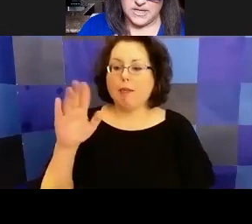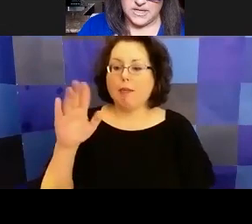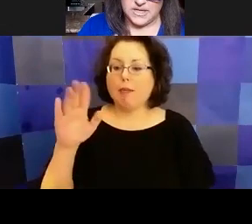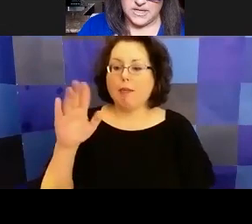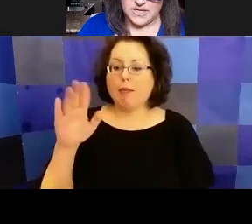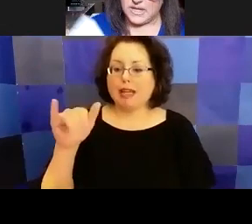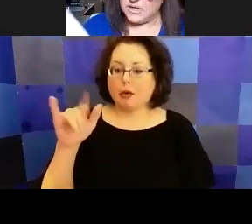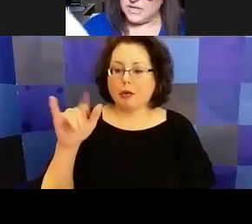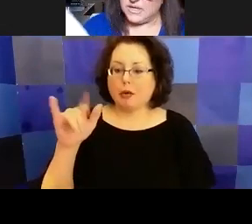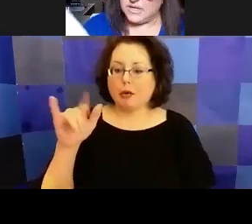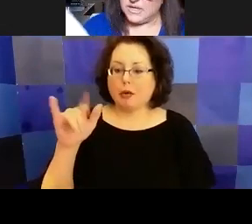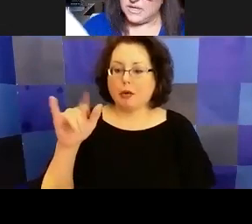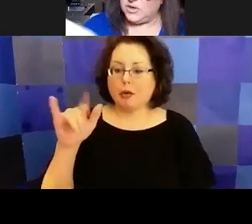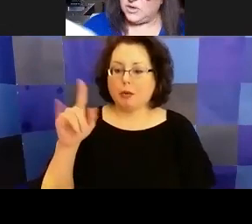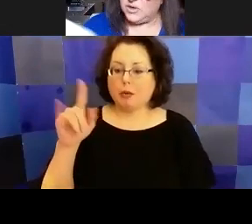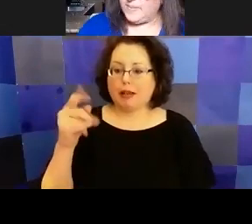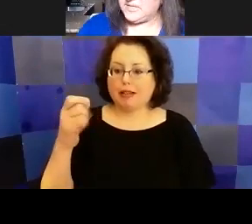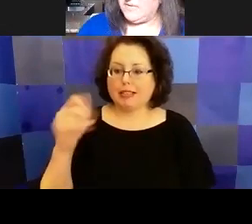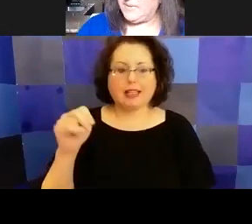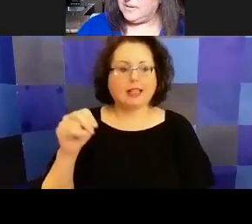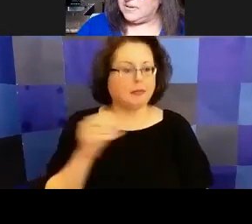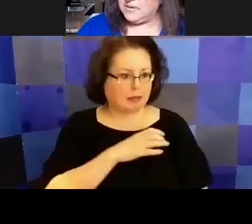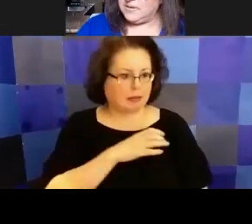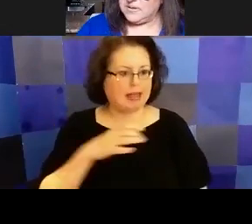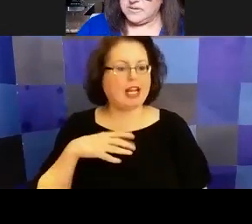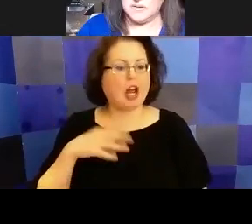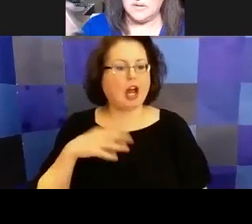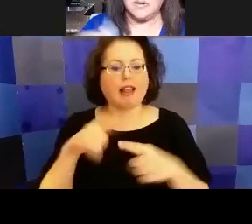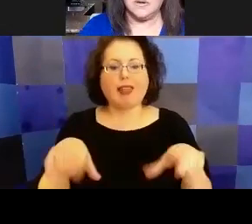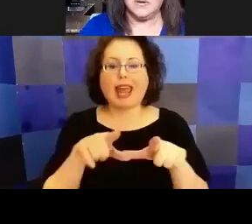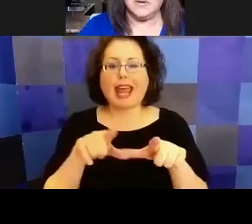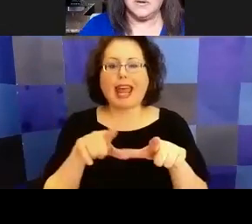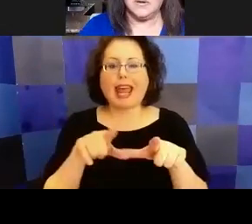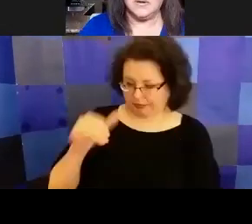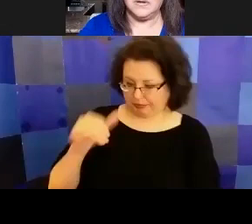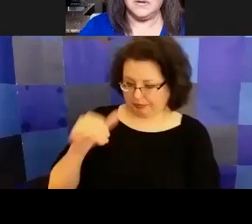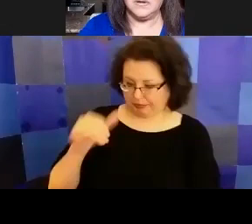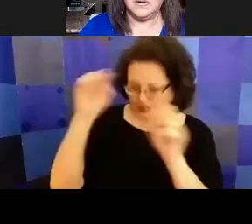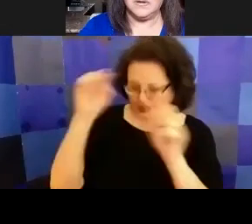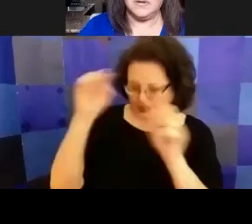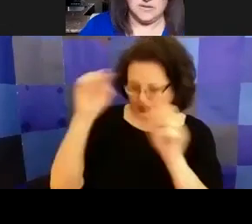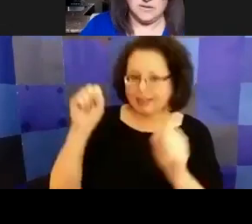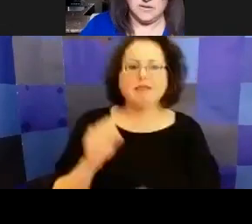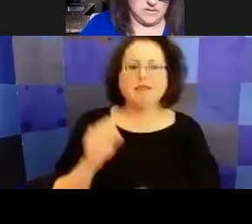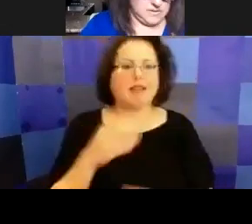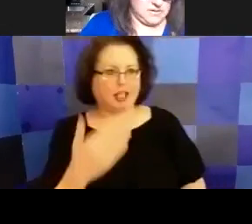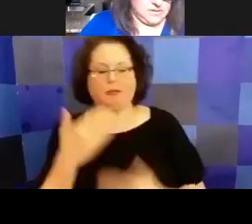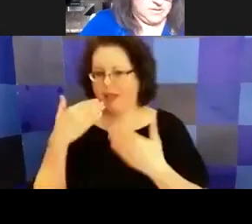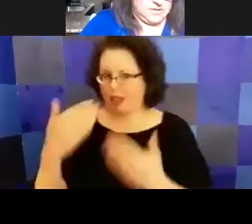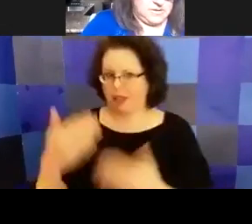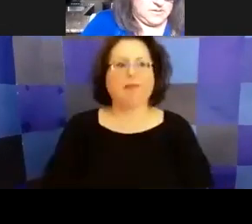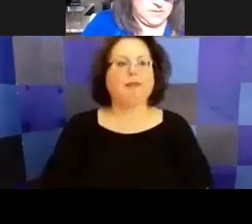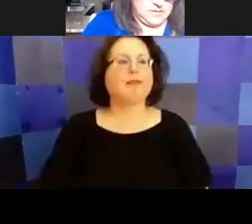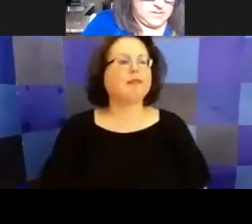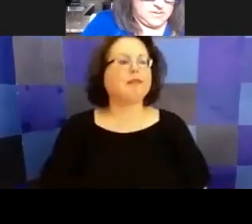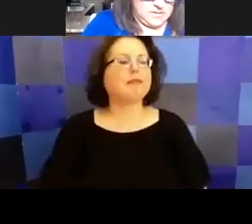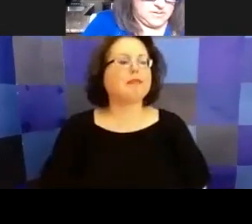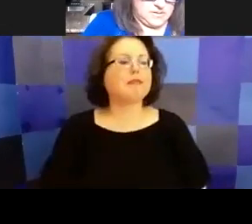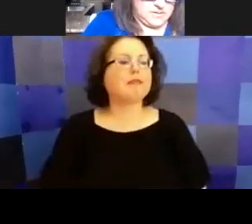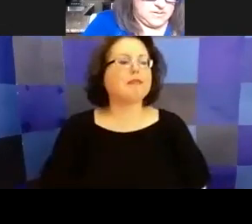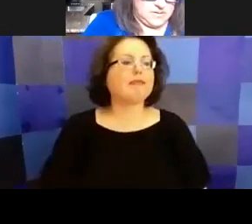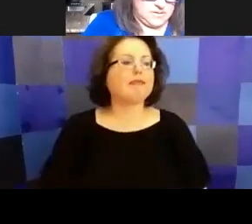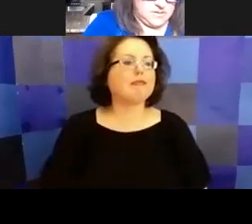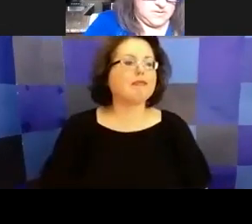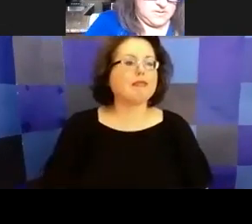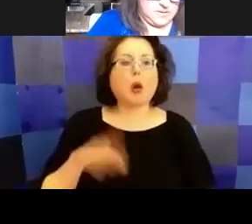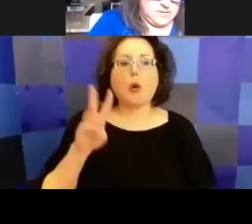and Economic Development. Madam President. Thank you, Councilman. Thank you. Councilman Wilson presents